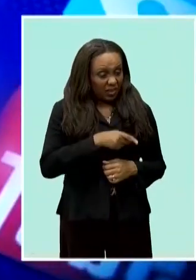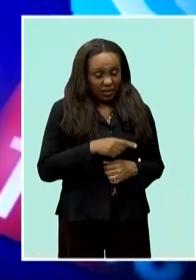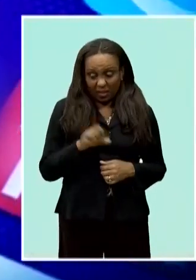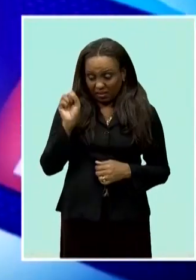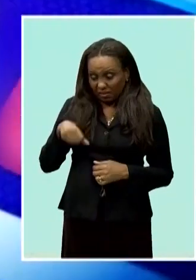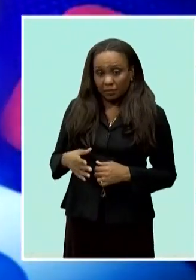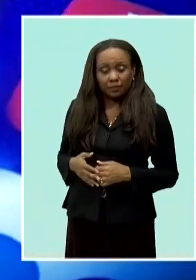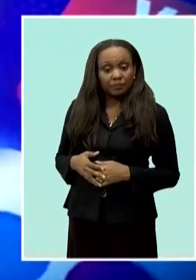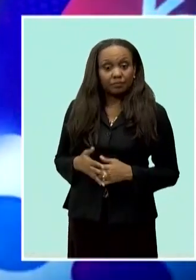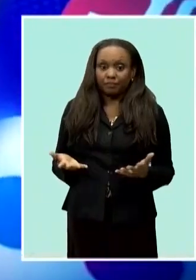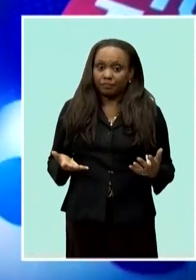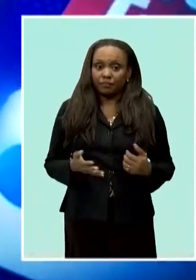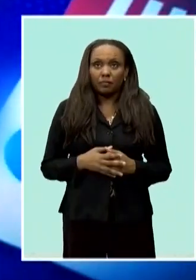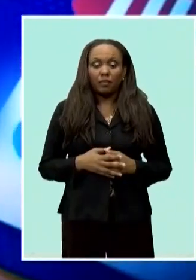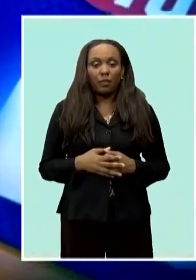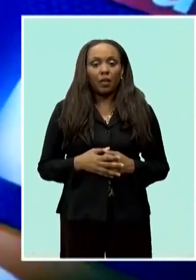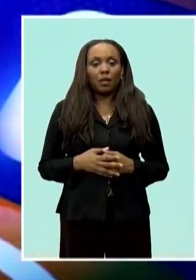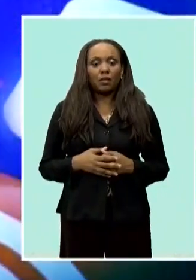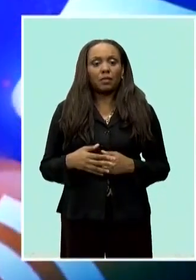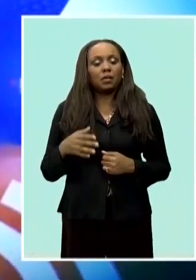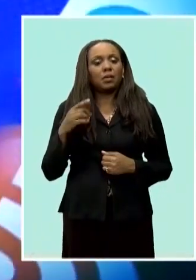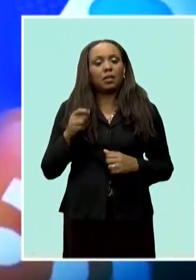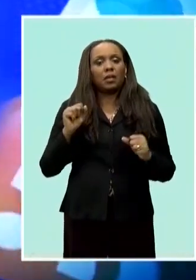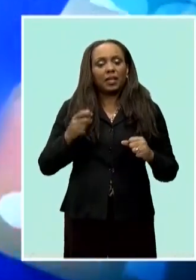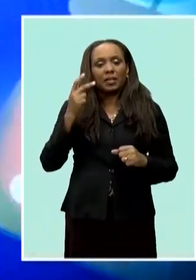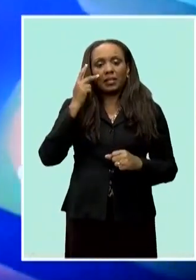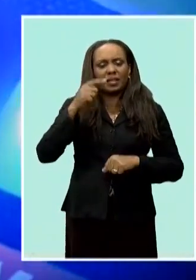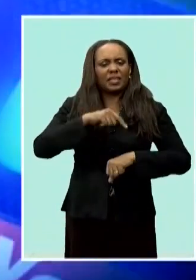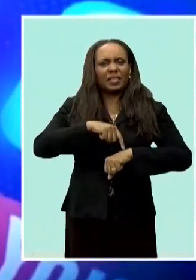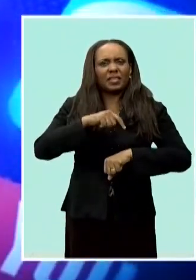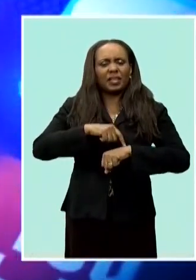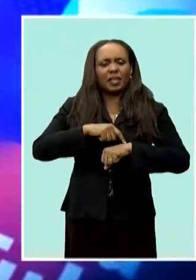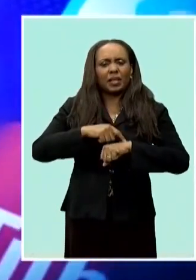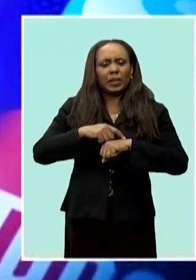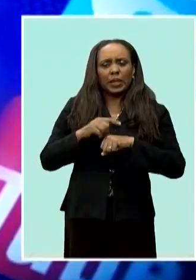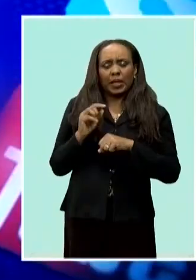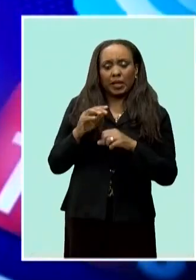So we got some interesting photographs of you standing in that window.